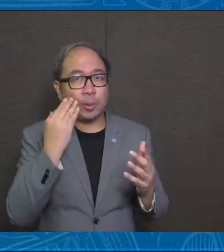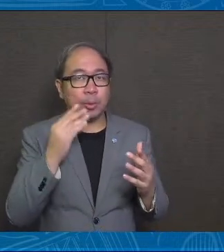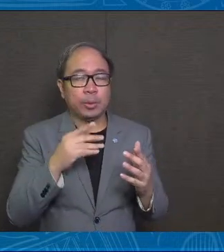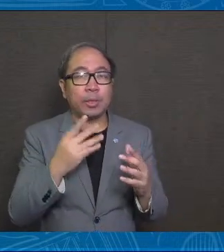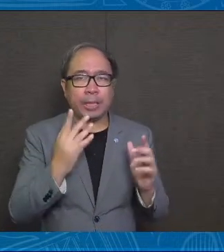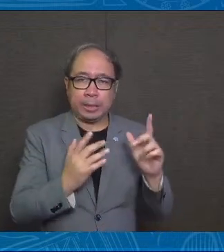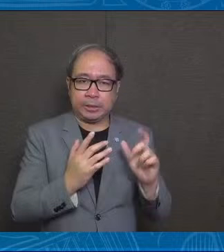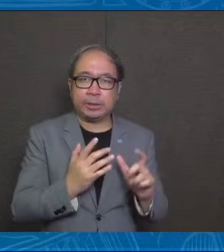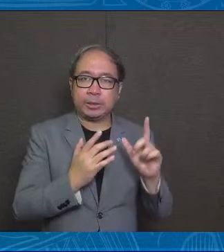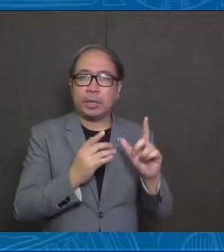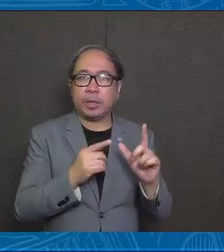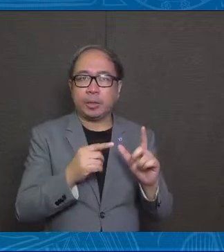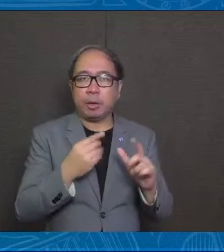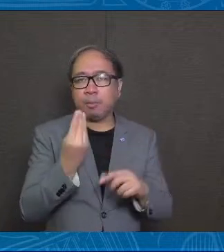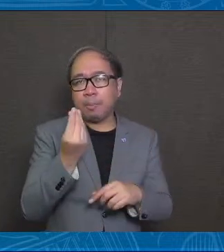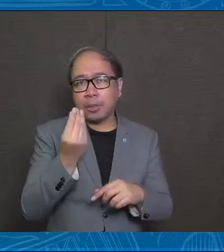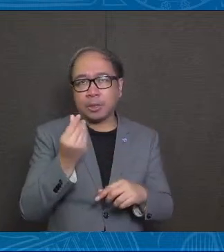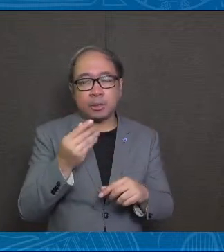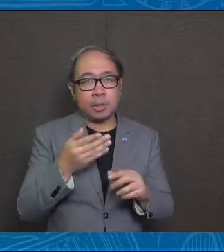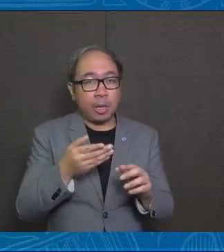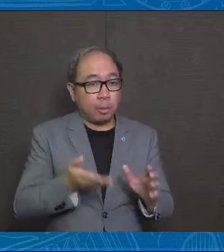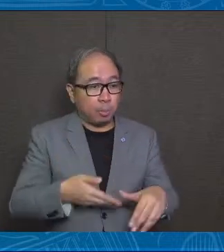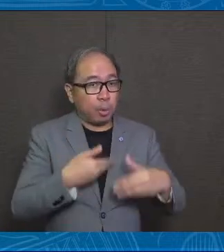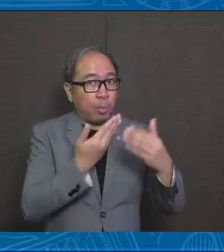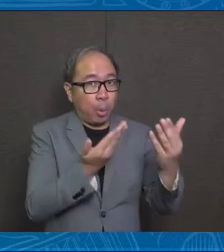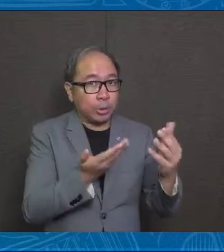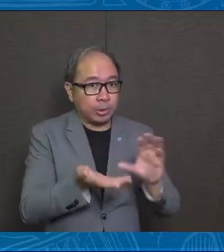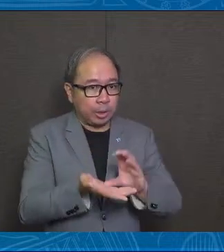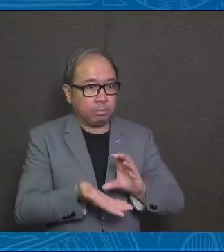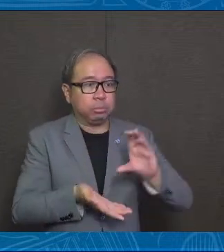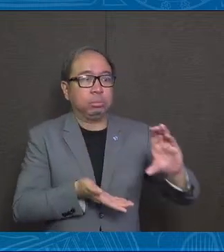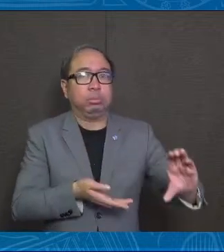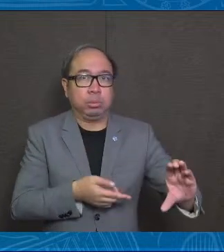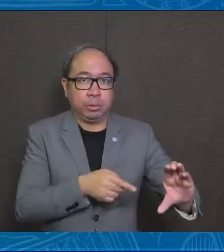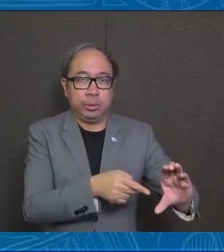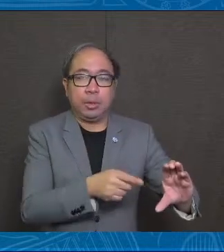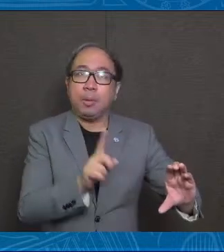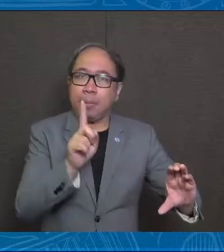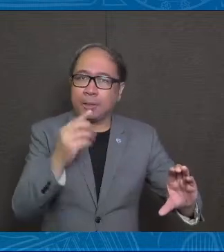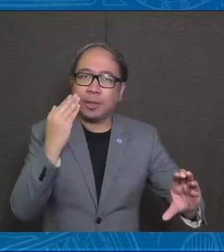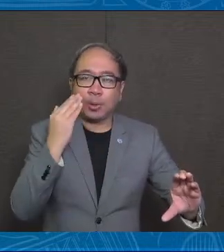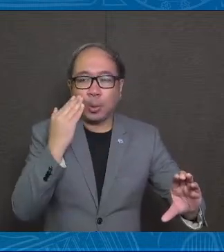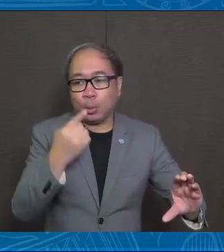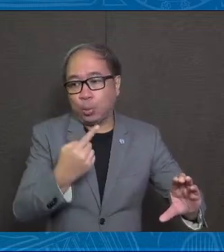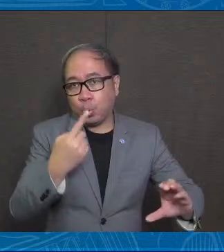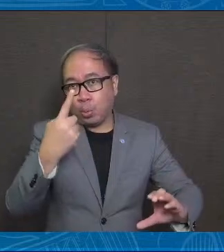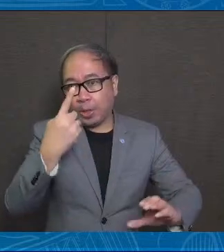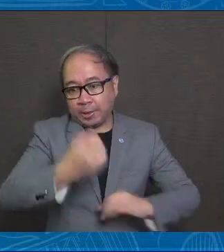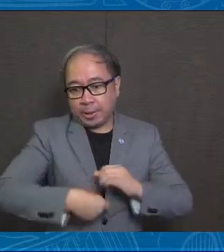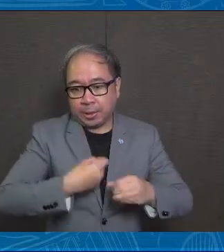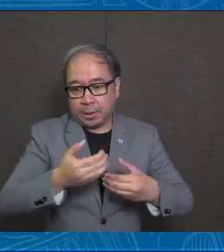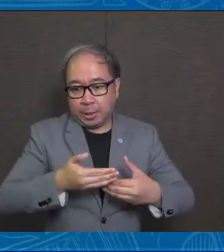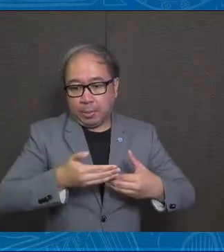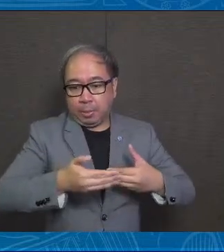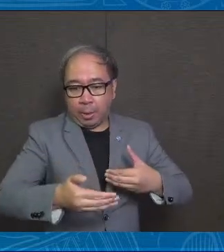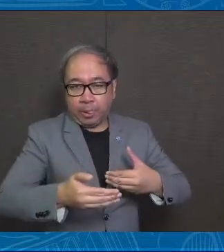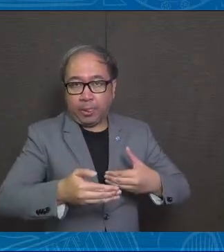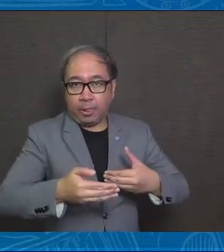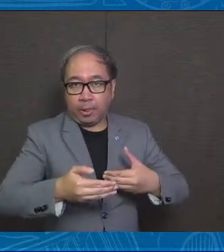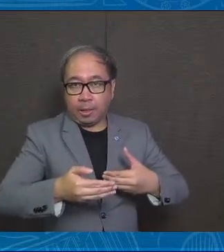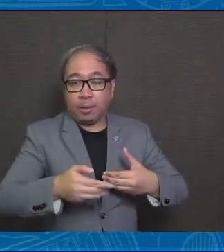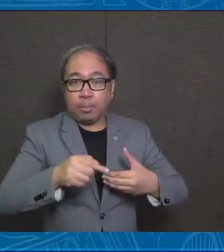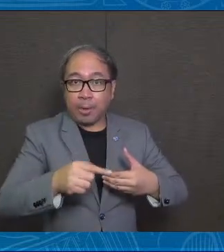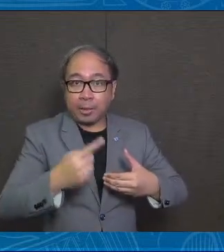are certain time of the year that certain budgets are realigned because they have to do a lot of catch-up